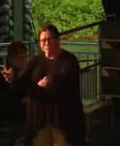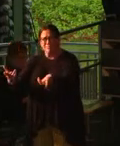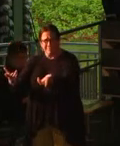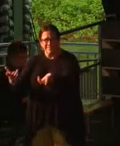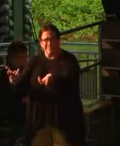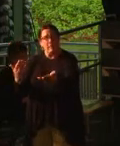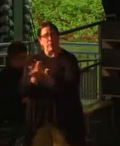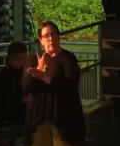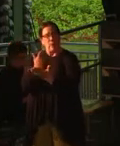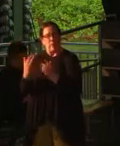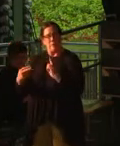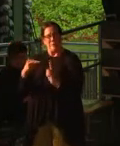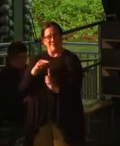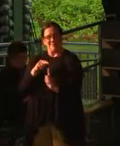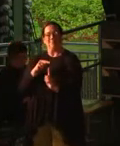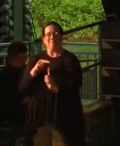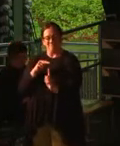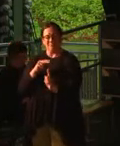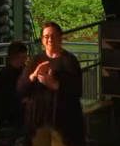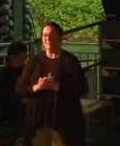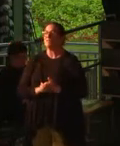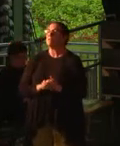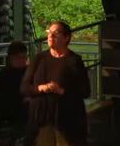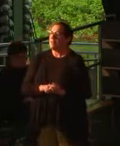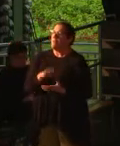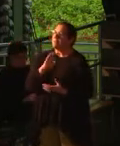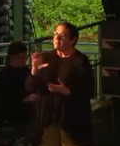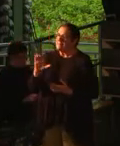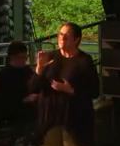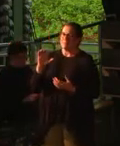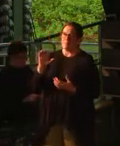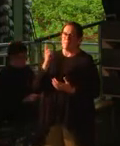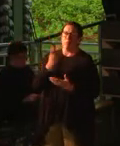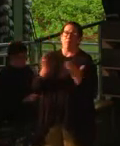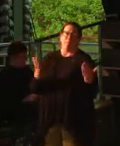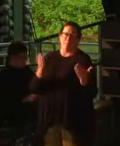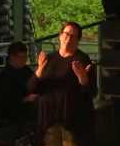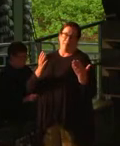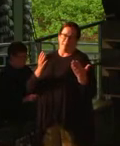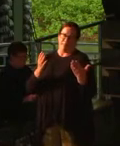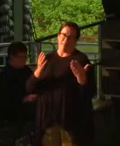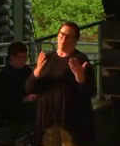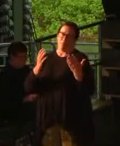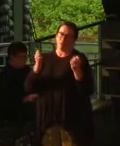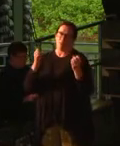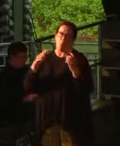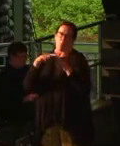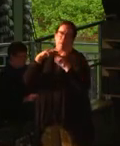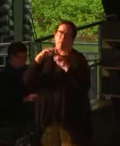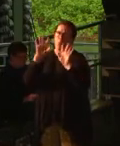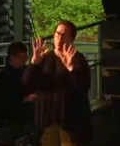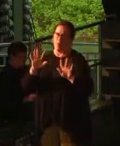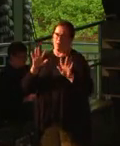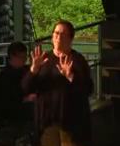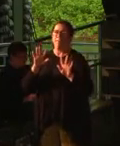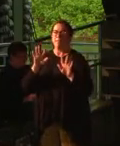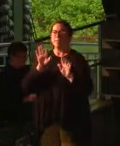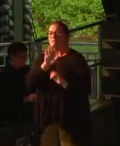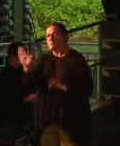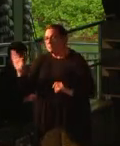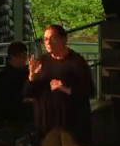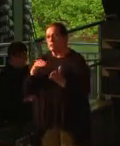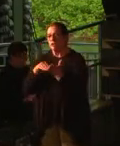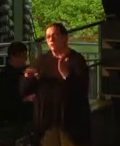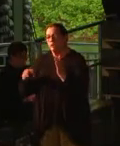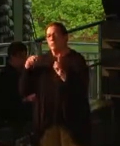Bristol Community College is the range of experiences that students bring with them. Some